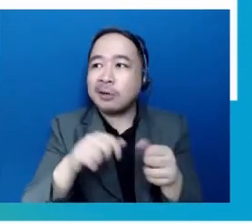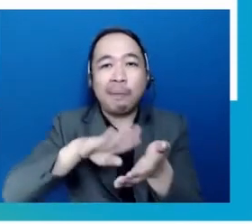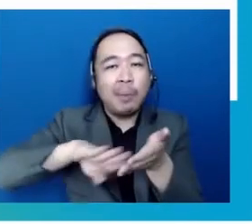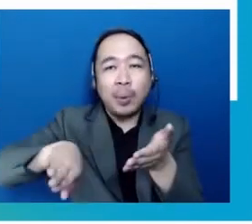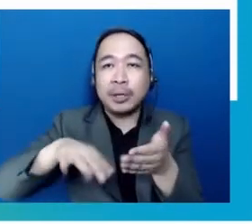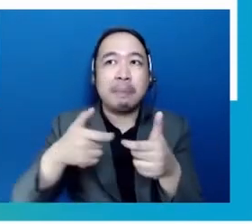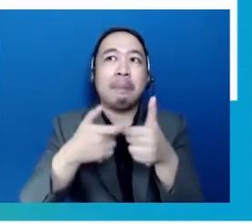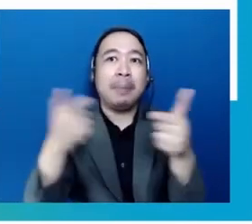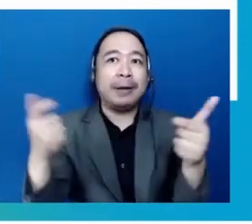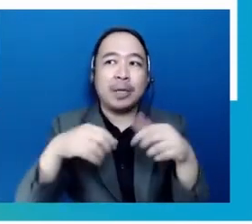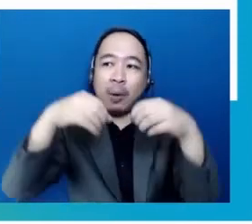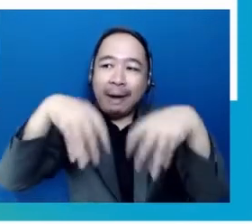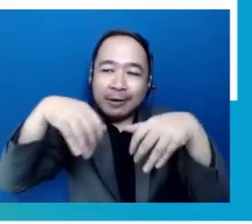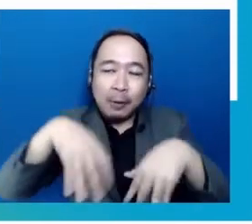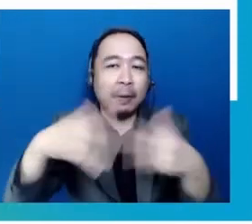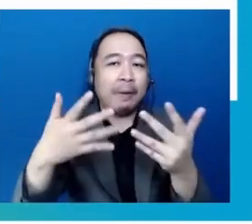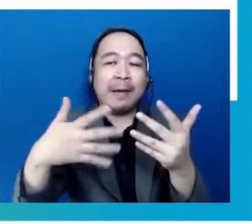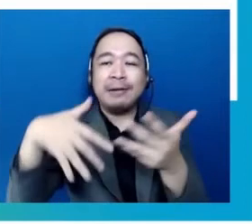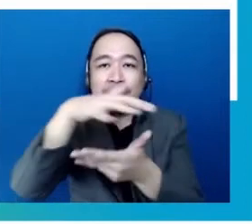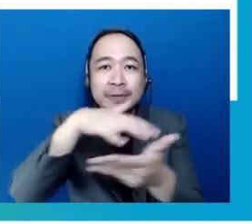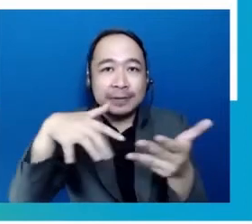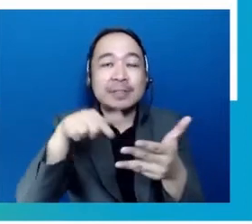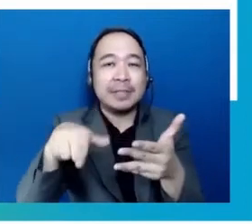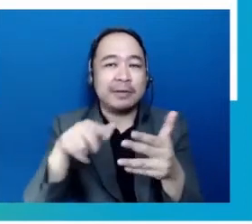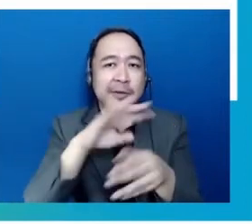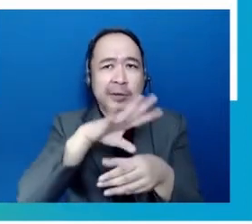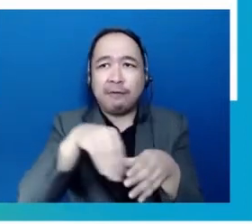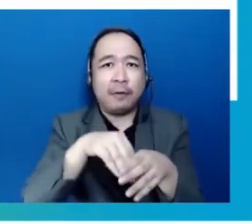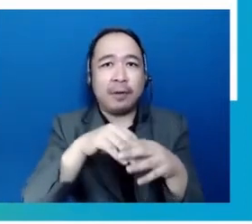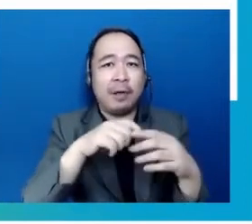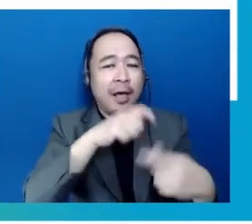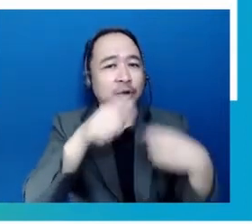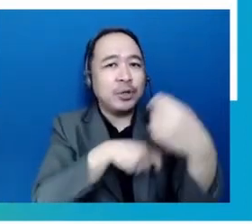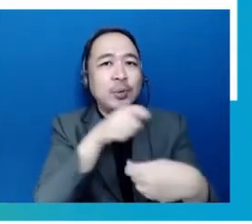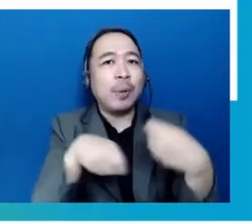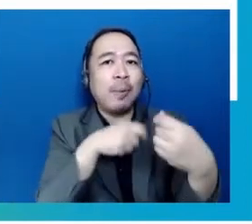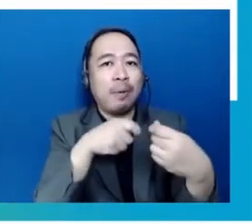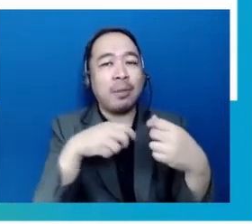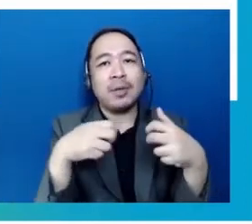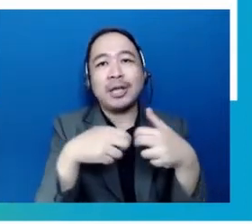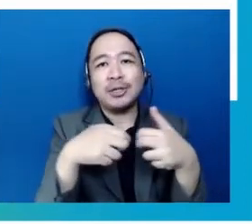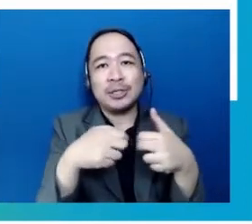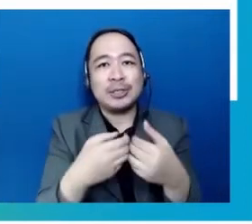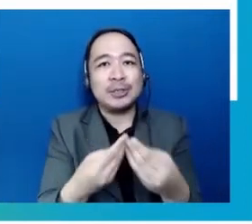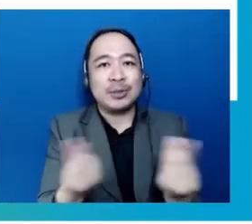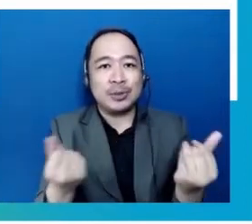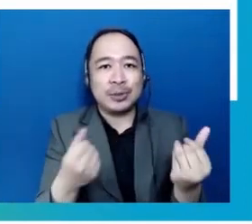project from being classified as renewable energy solution? I will ask the other three questions